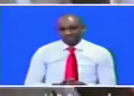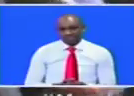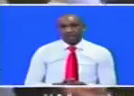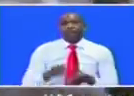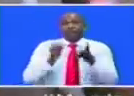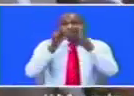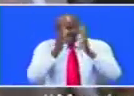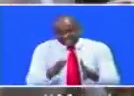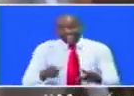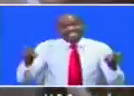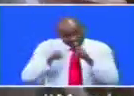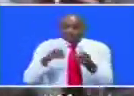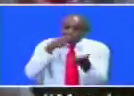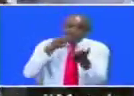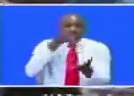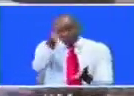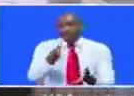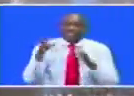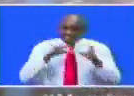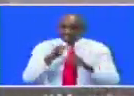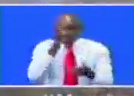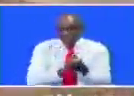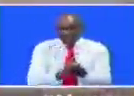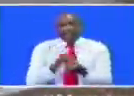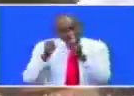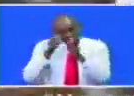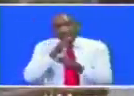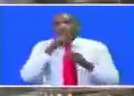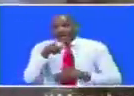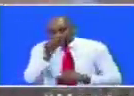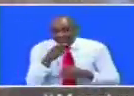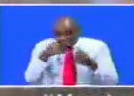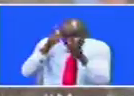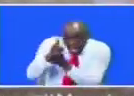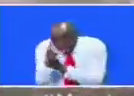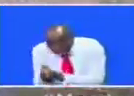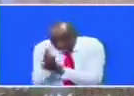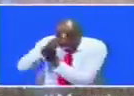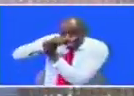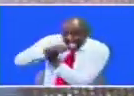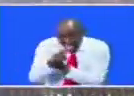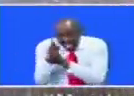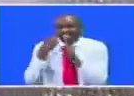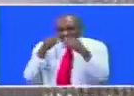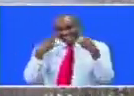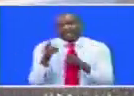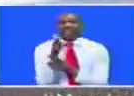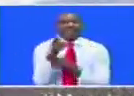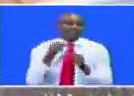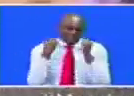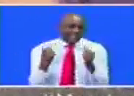Journalists were not left behind either, with my cameraman Nicholas Muru struggling to capture the chaos.